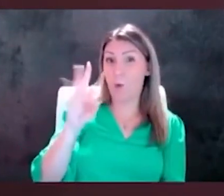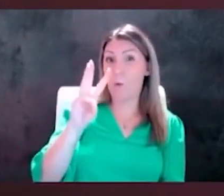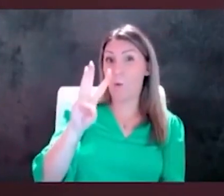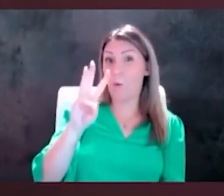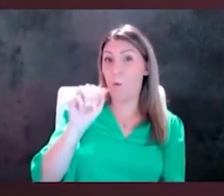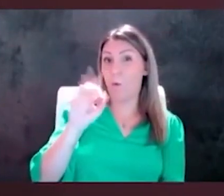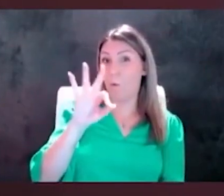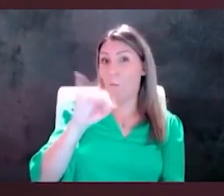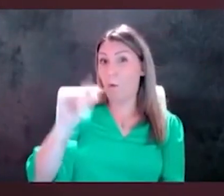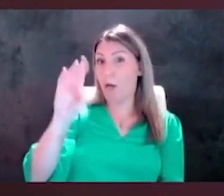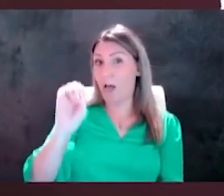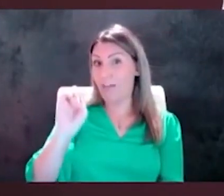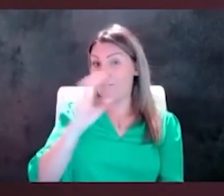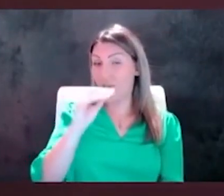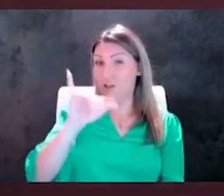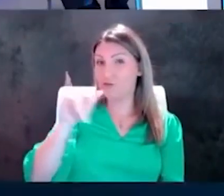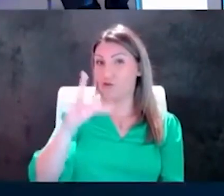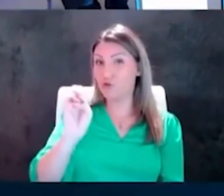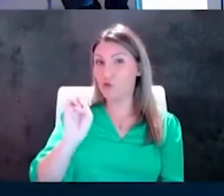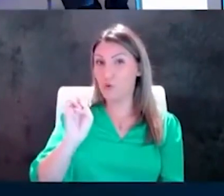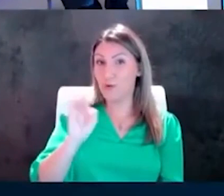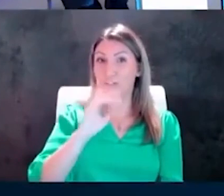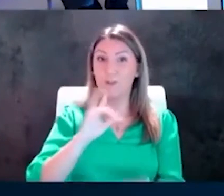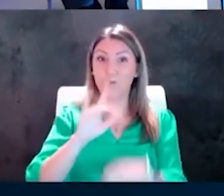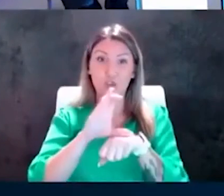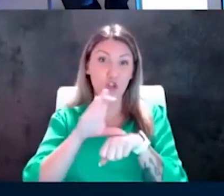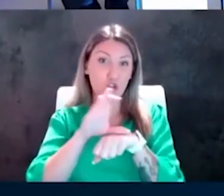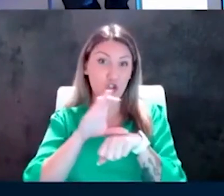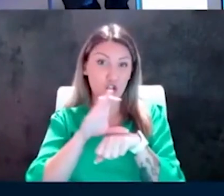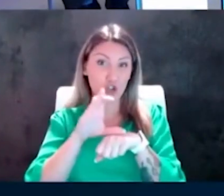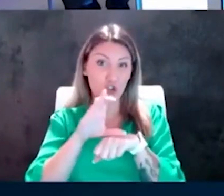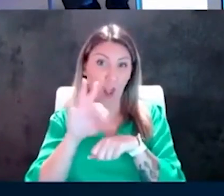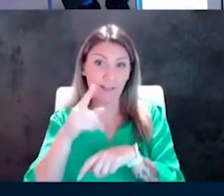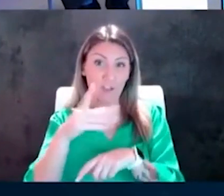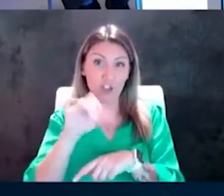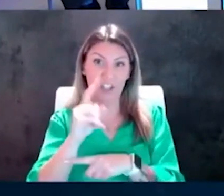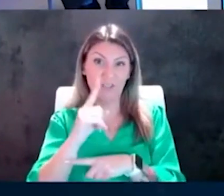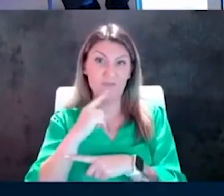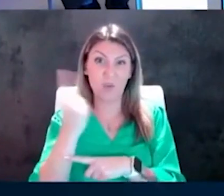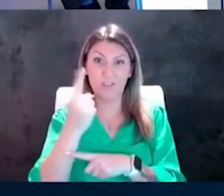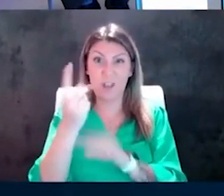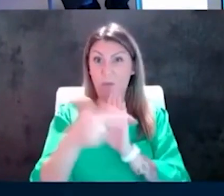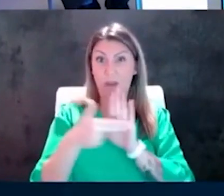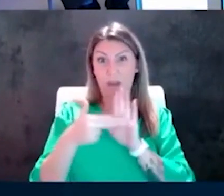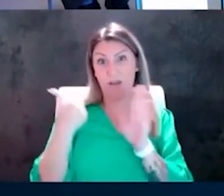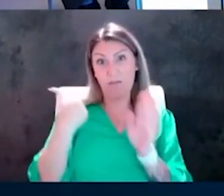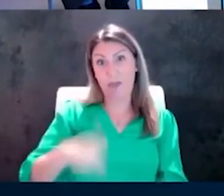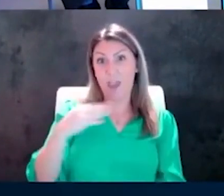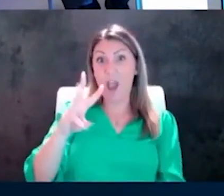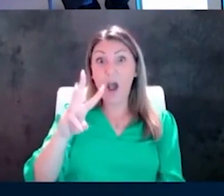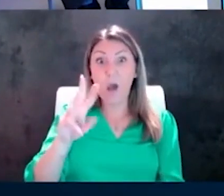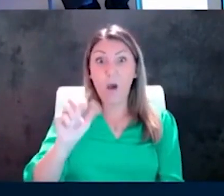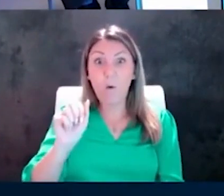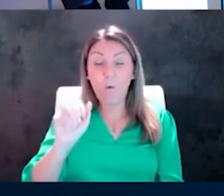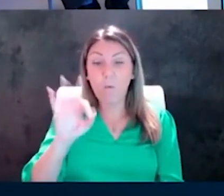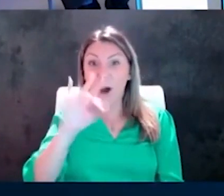I've been called worse. I've been called a waffle too. It's hilarious. Okay. I love that comment. I am sort of a waffle. I'm going to find a good pick.